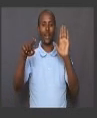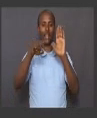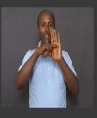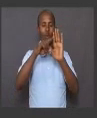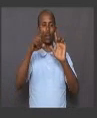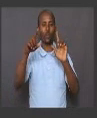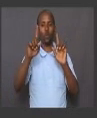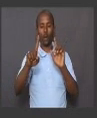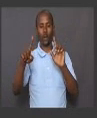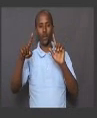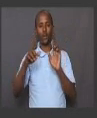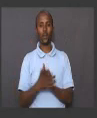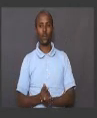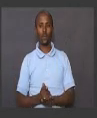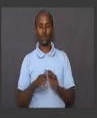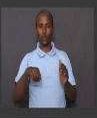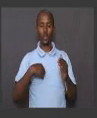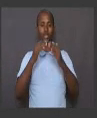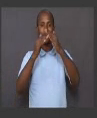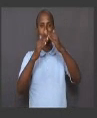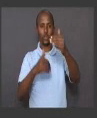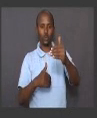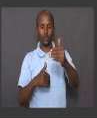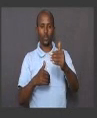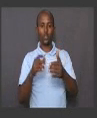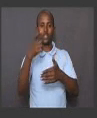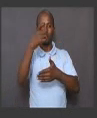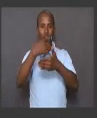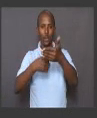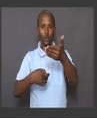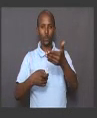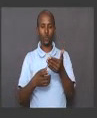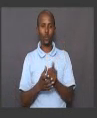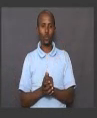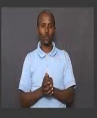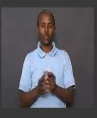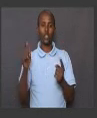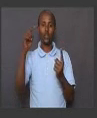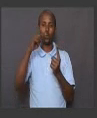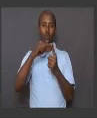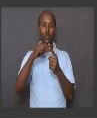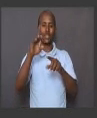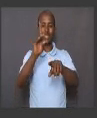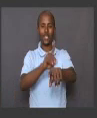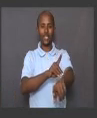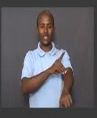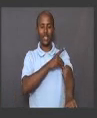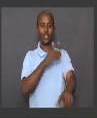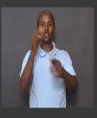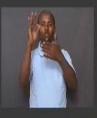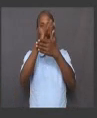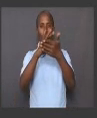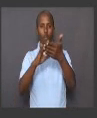1. We substitute these values into the distance